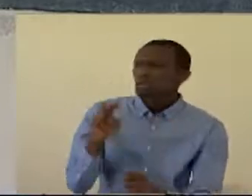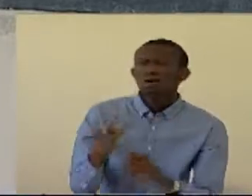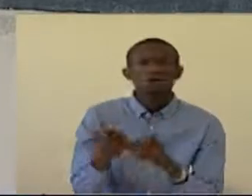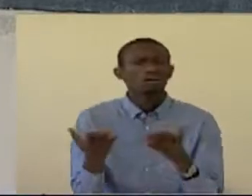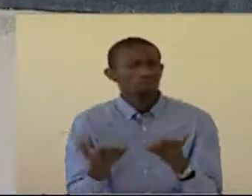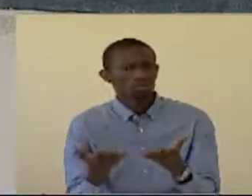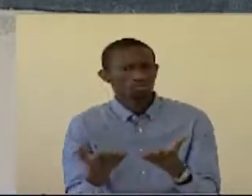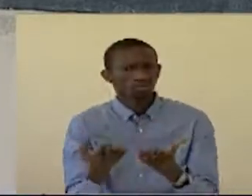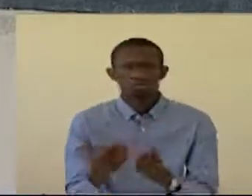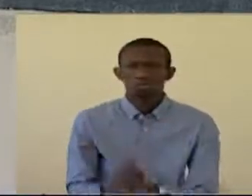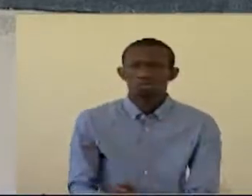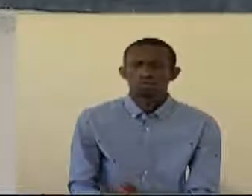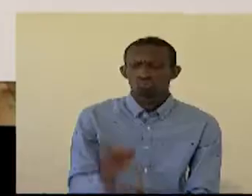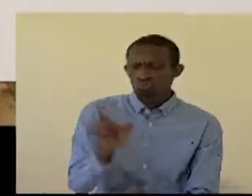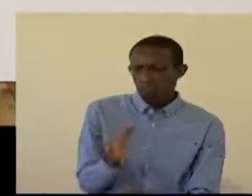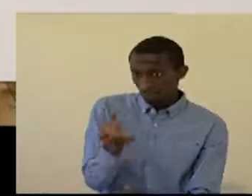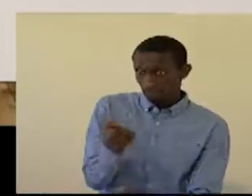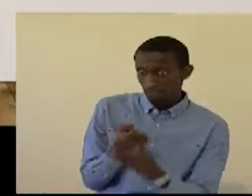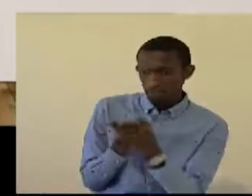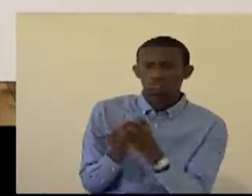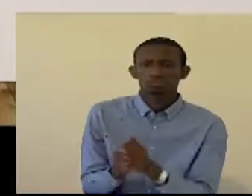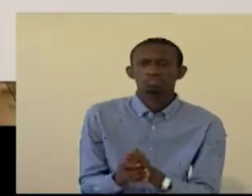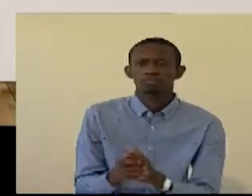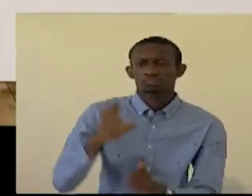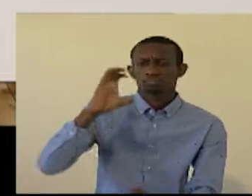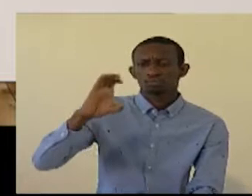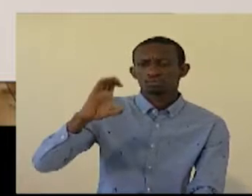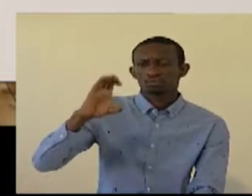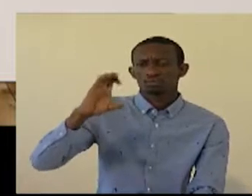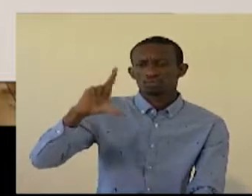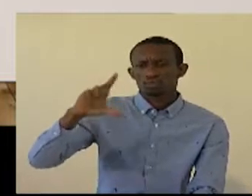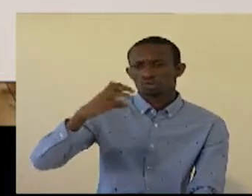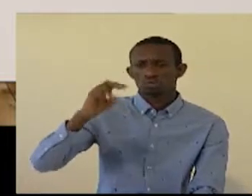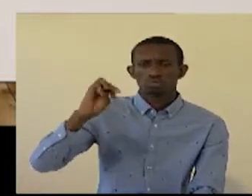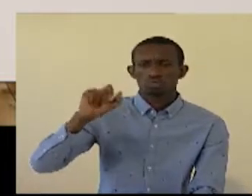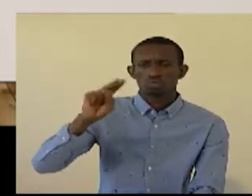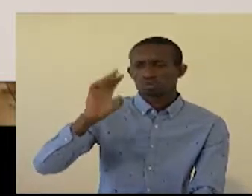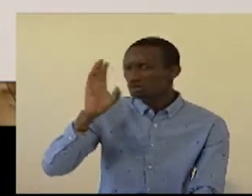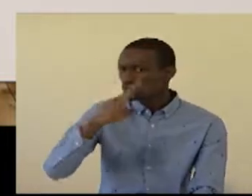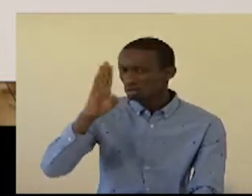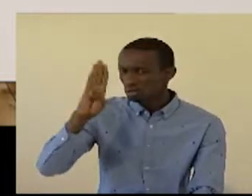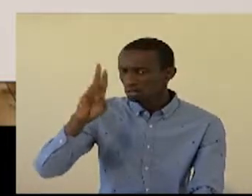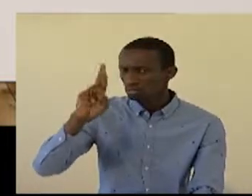how to get that bromine on the first carbon atom.